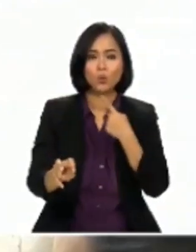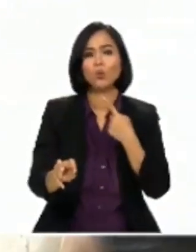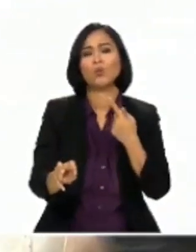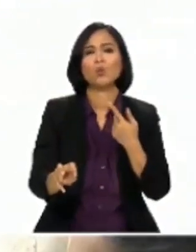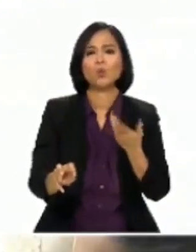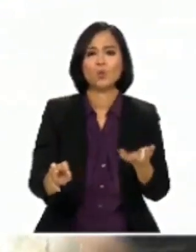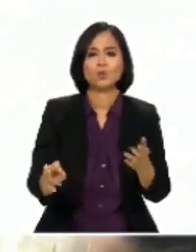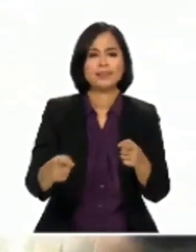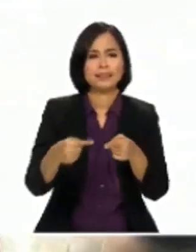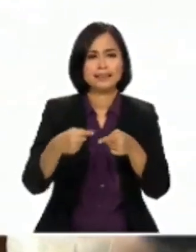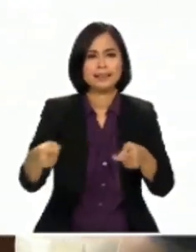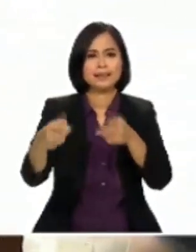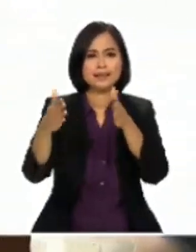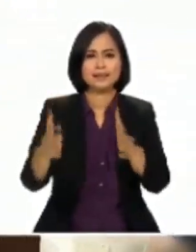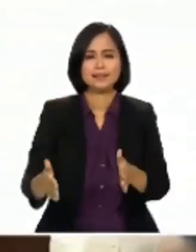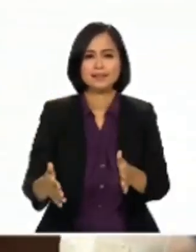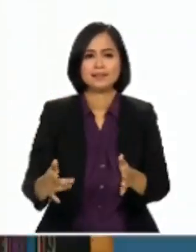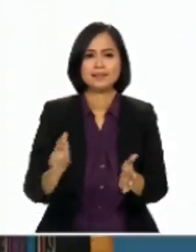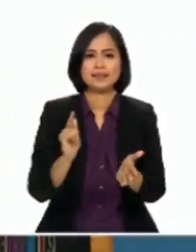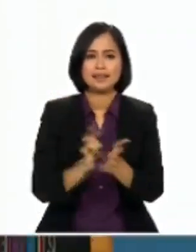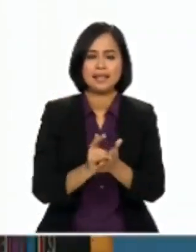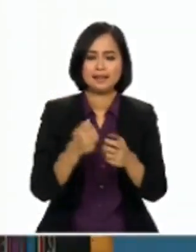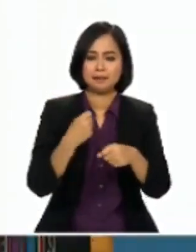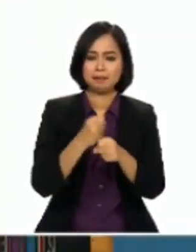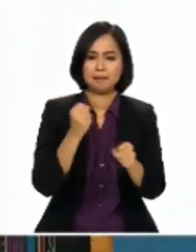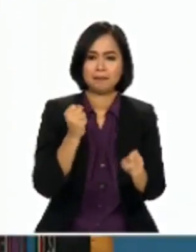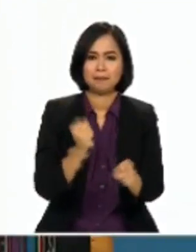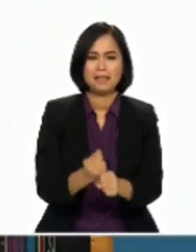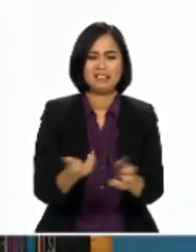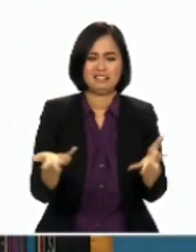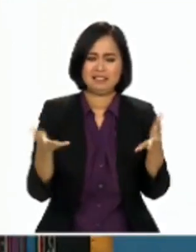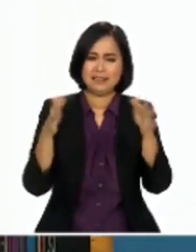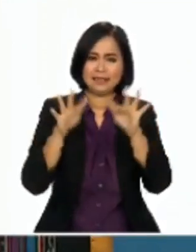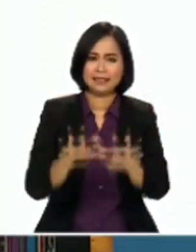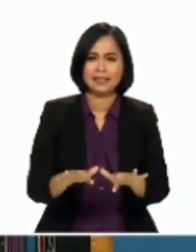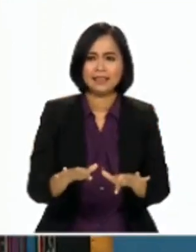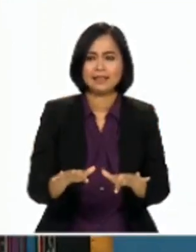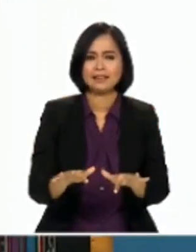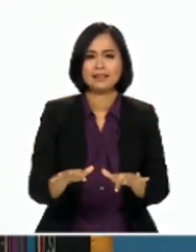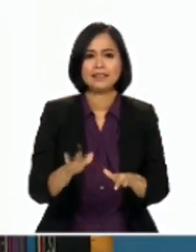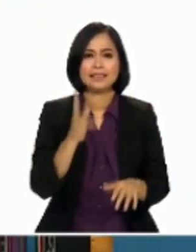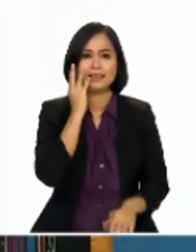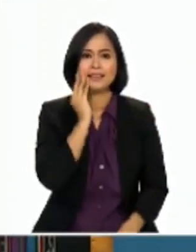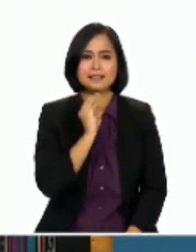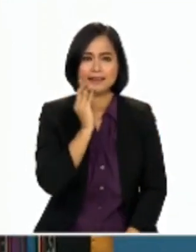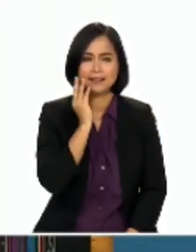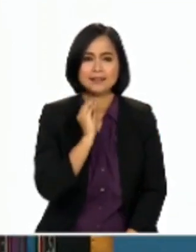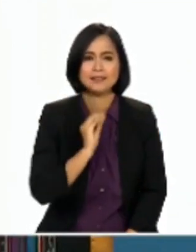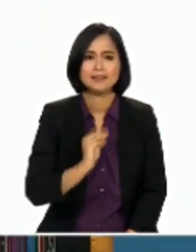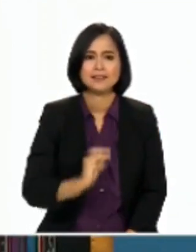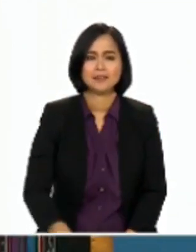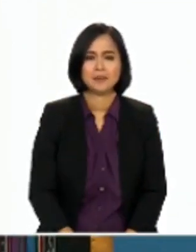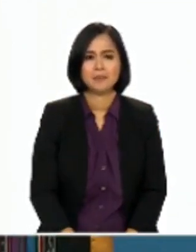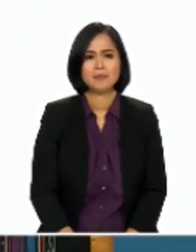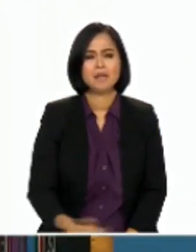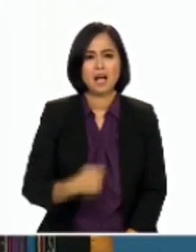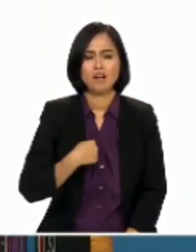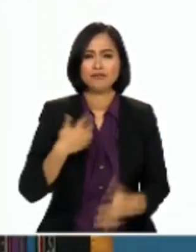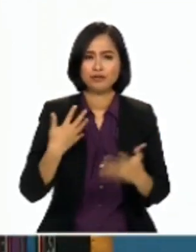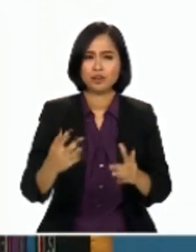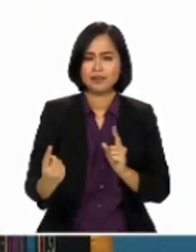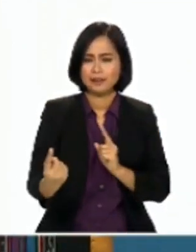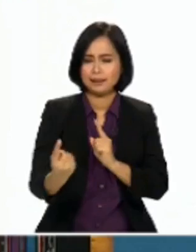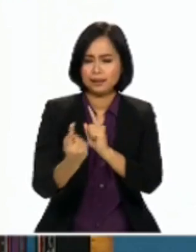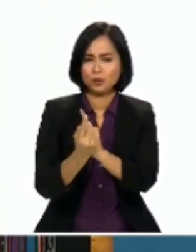dumped us into this quagmire we are in. I have met the